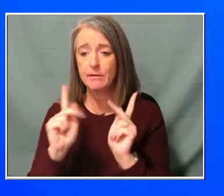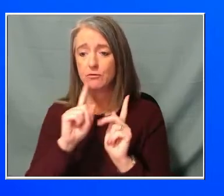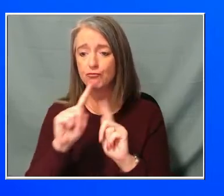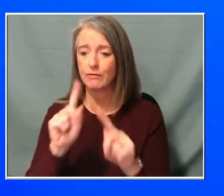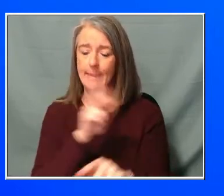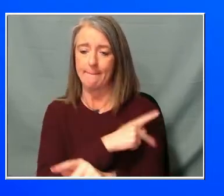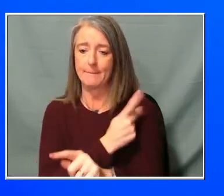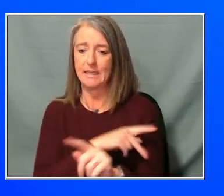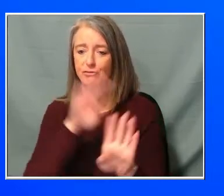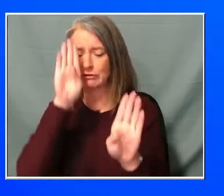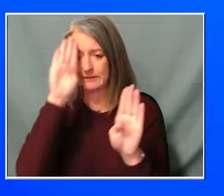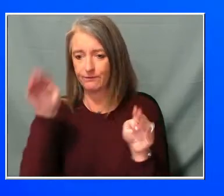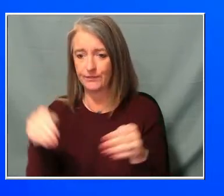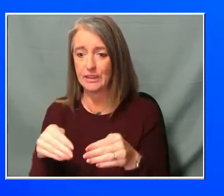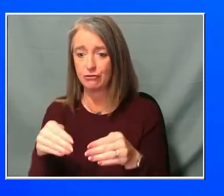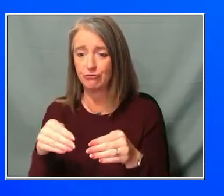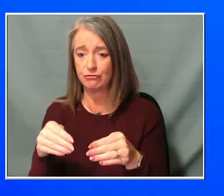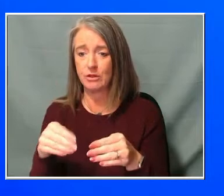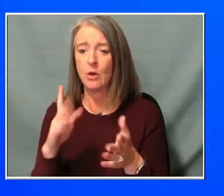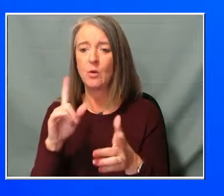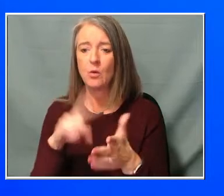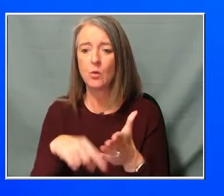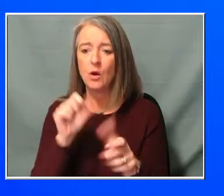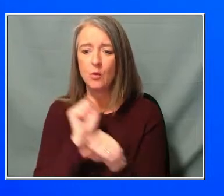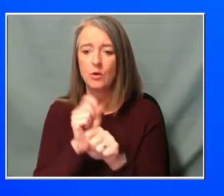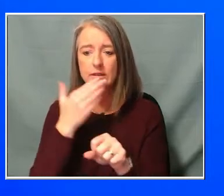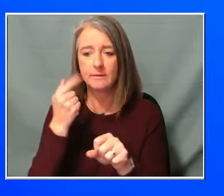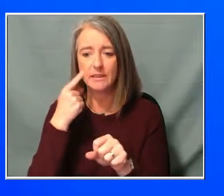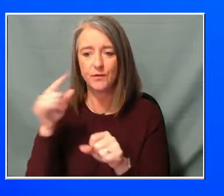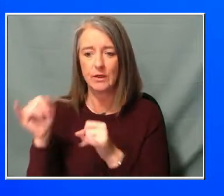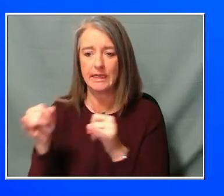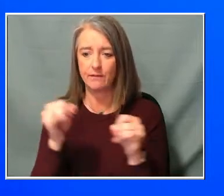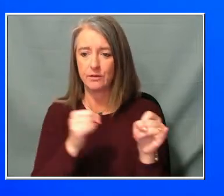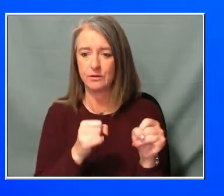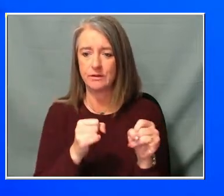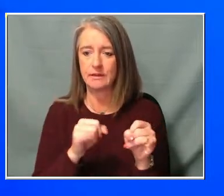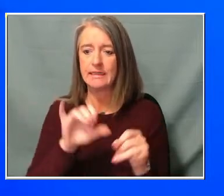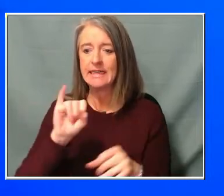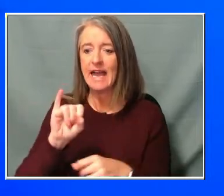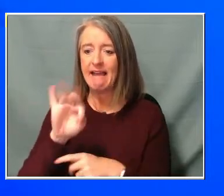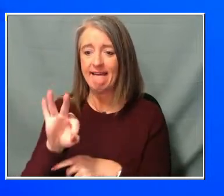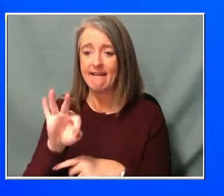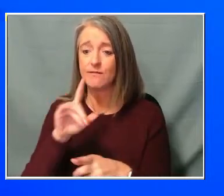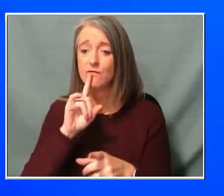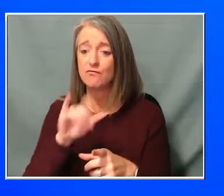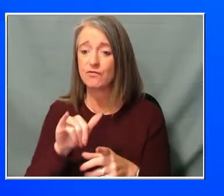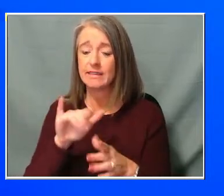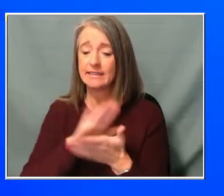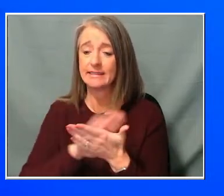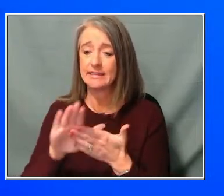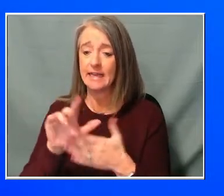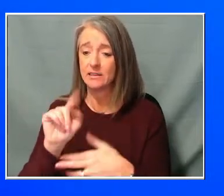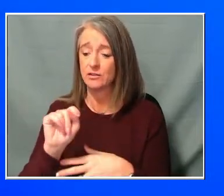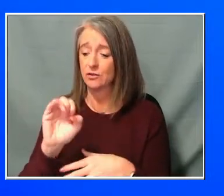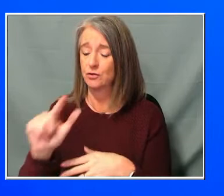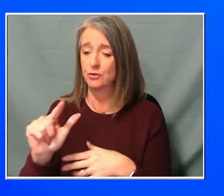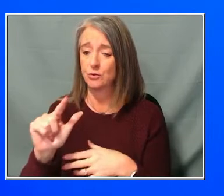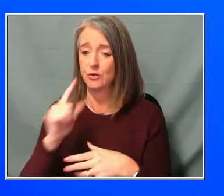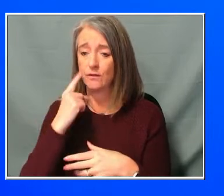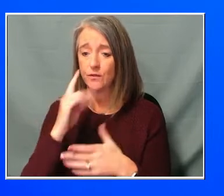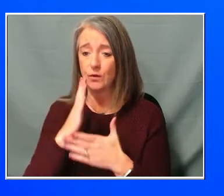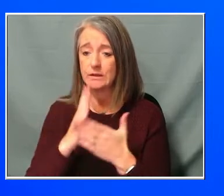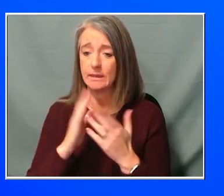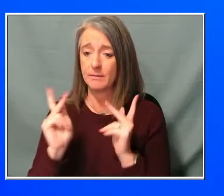It's going to be based off of what works best for the individual. But intermittent fasting is actually a really nice tool for some people, especially those who